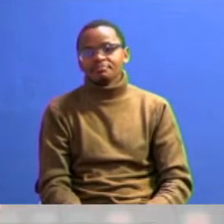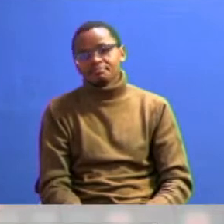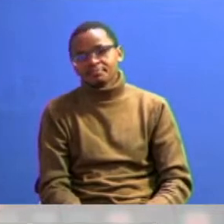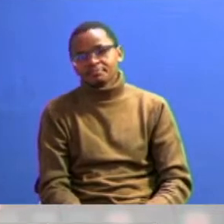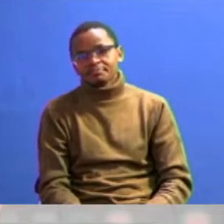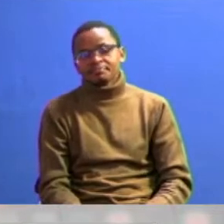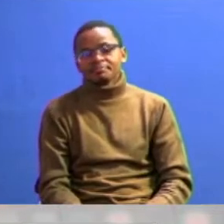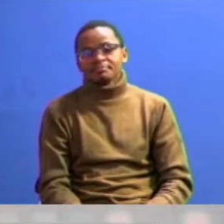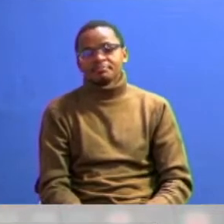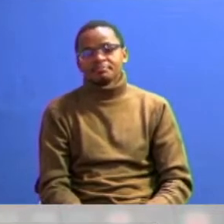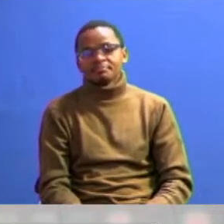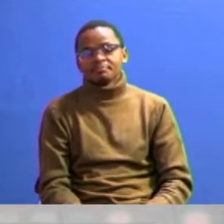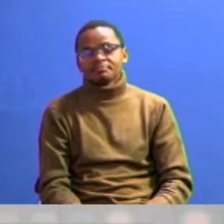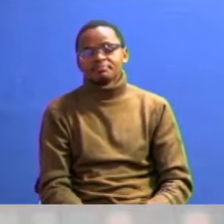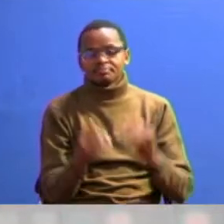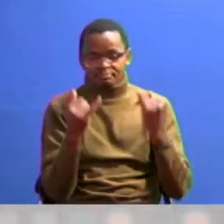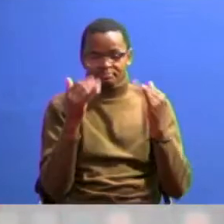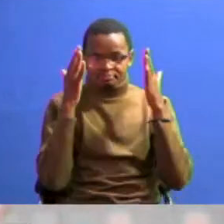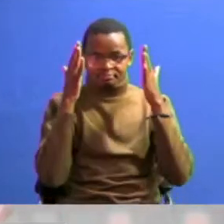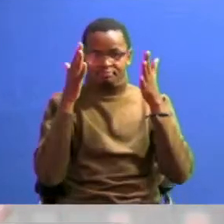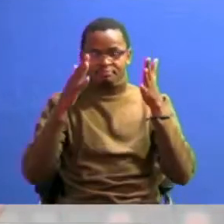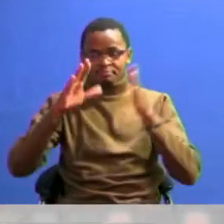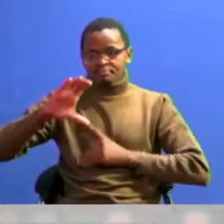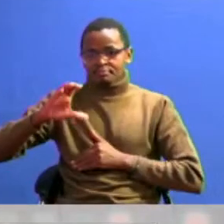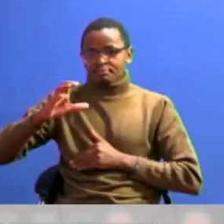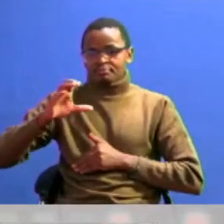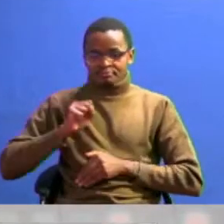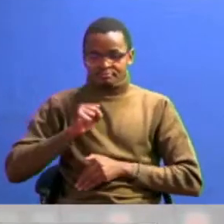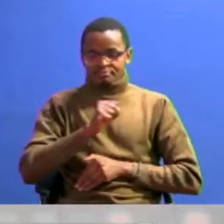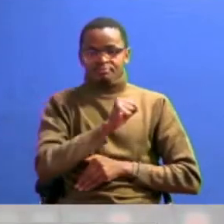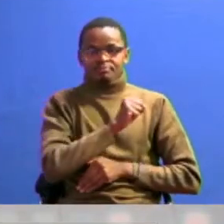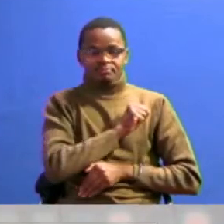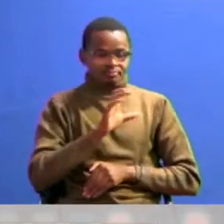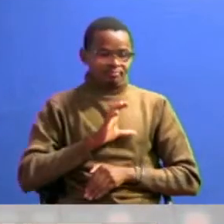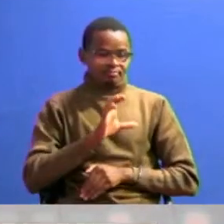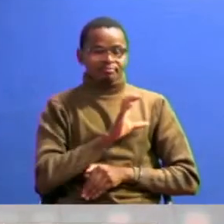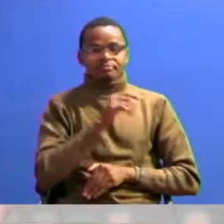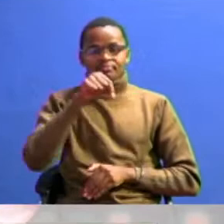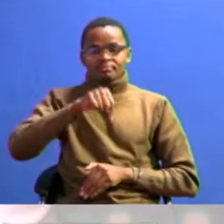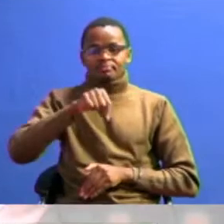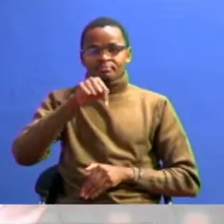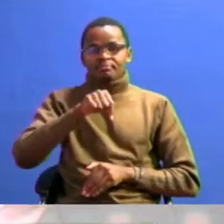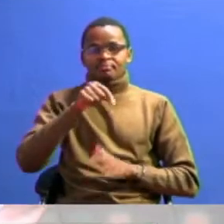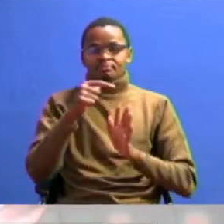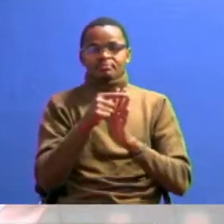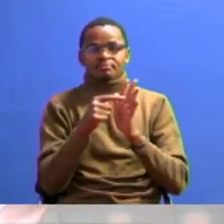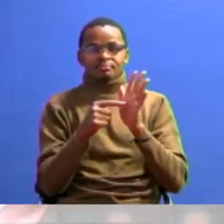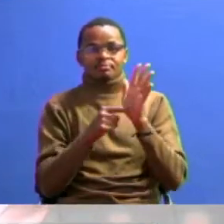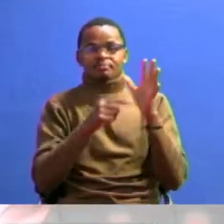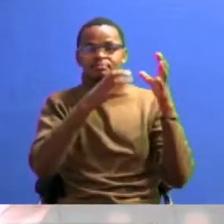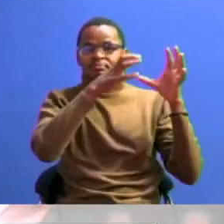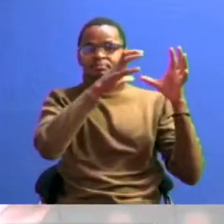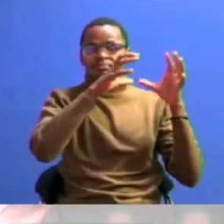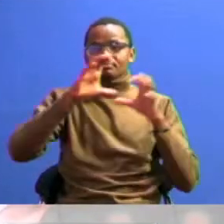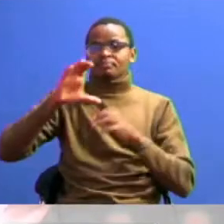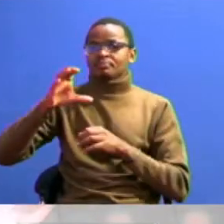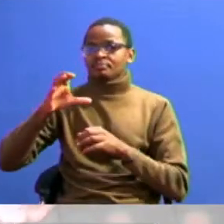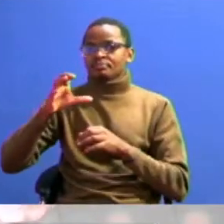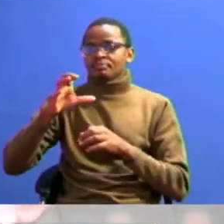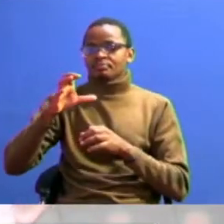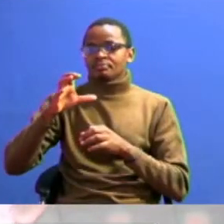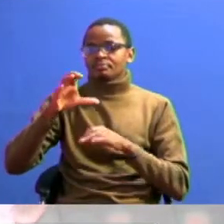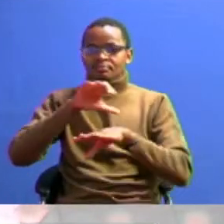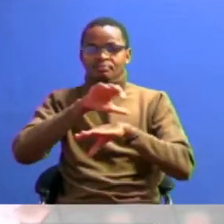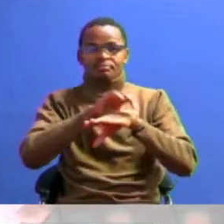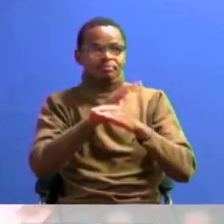Let's focus on matters affecting our counties, and the Senate committee has today set foot in Kilifi County on the quest aimed at